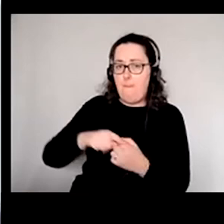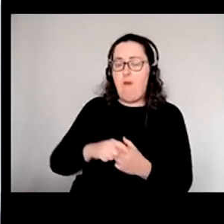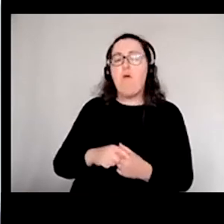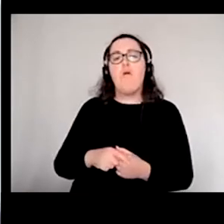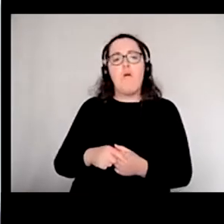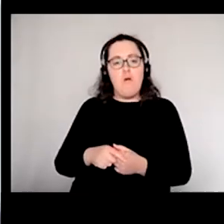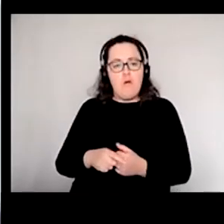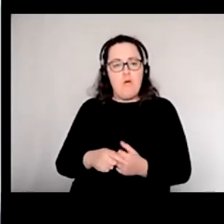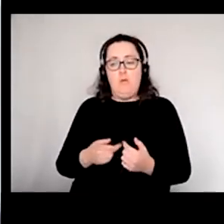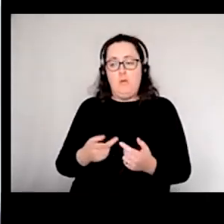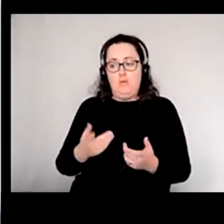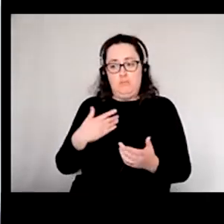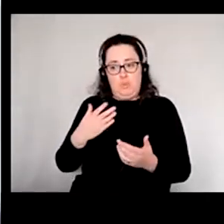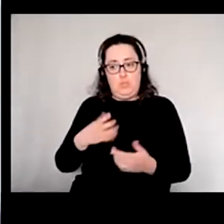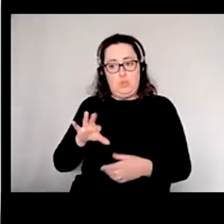it's because